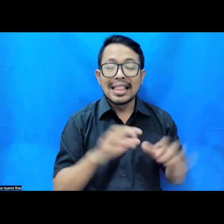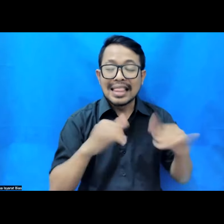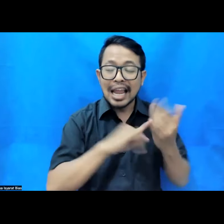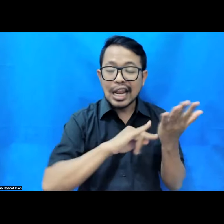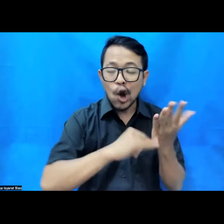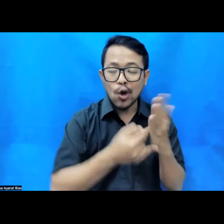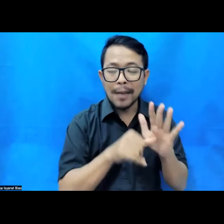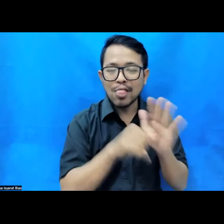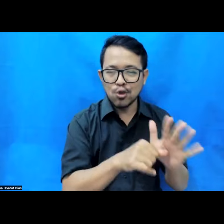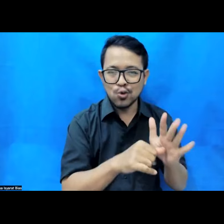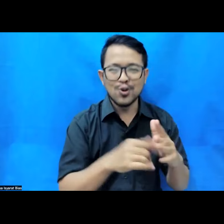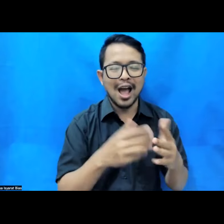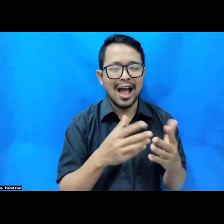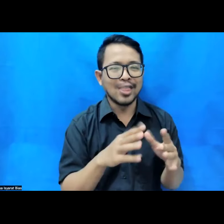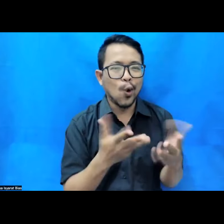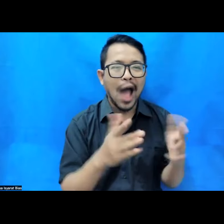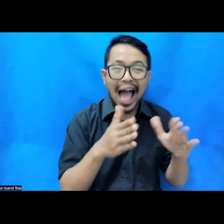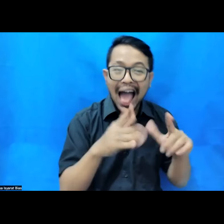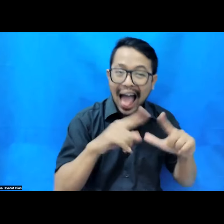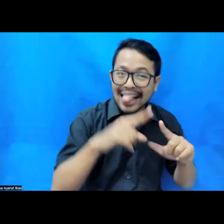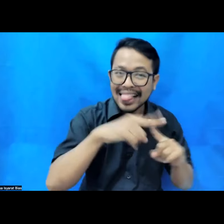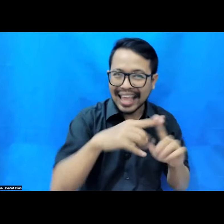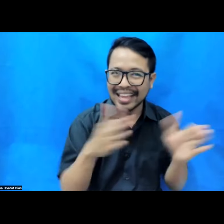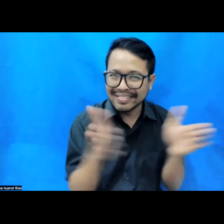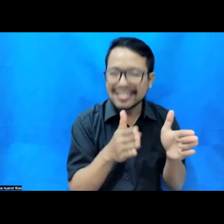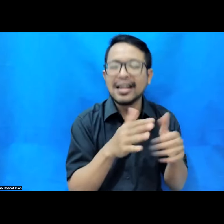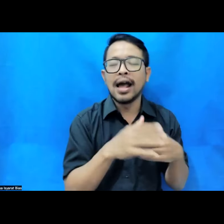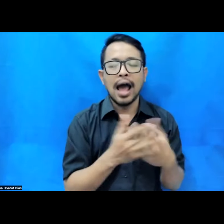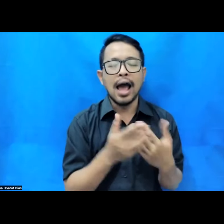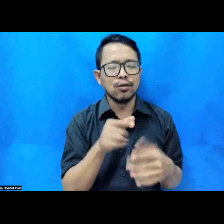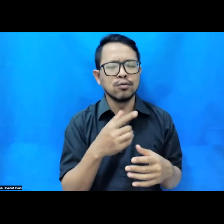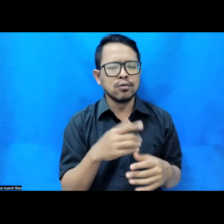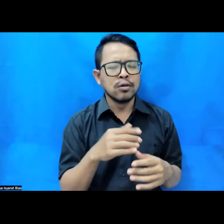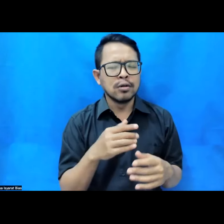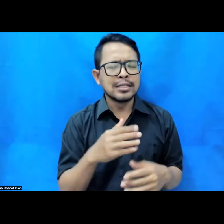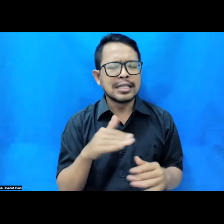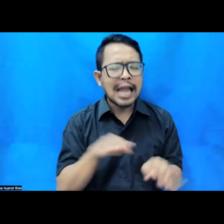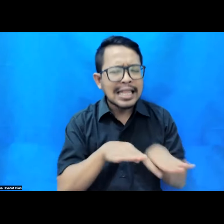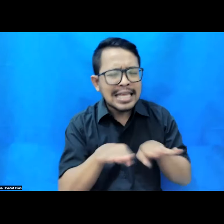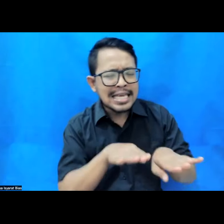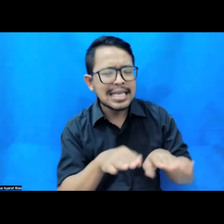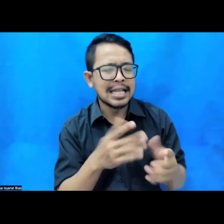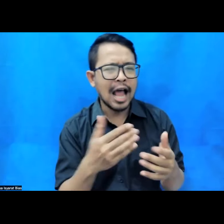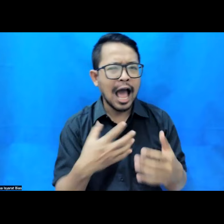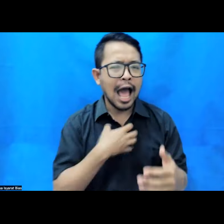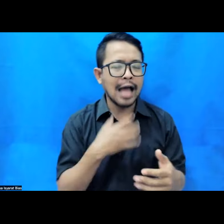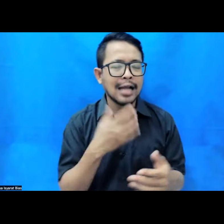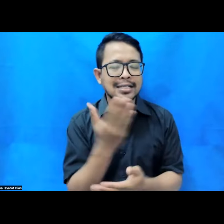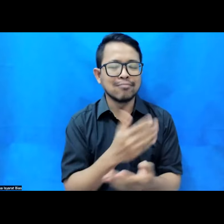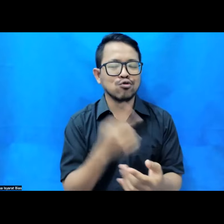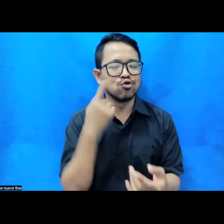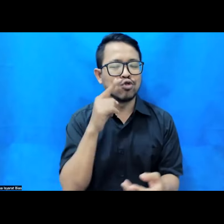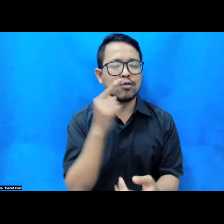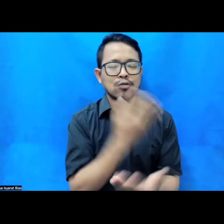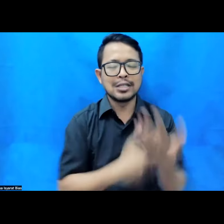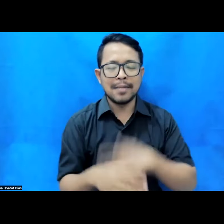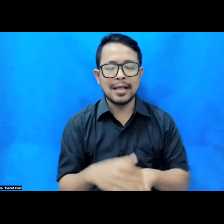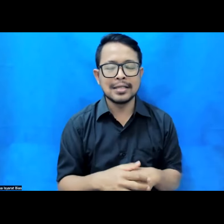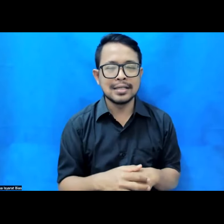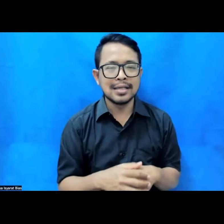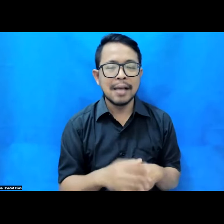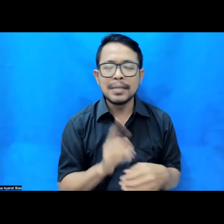FCDO's new disability and rights strategy. That's because AT is transformative to those who need